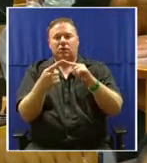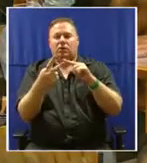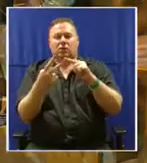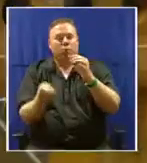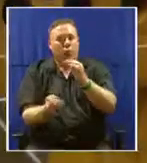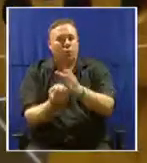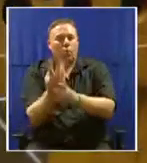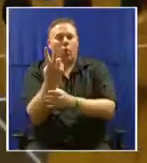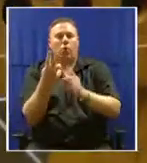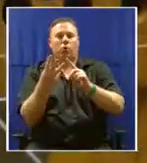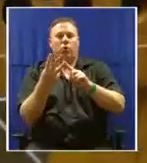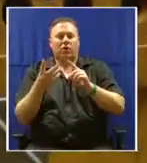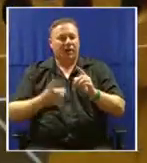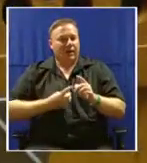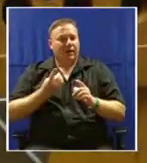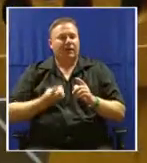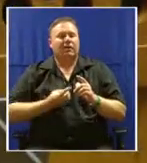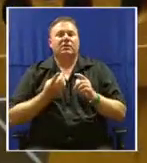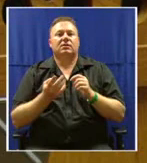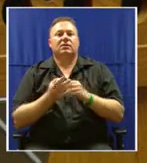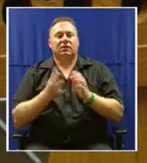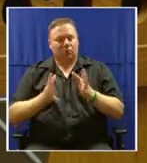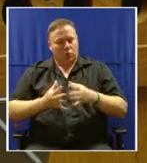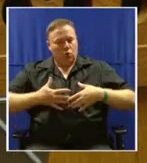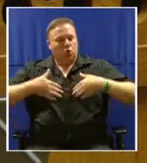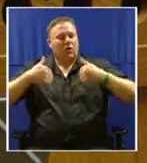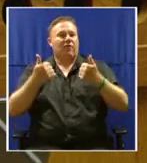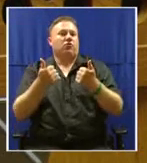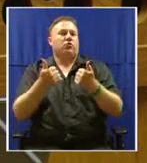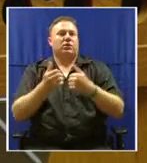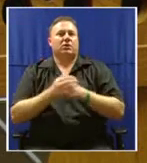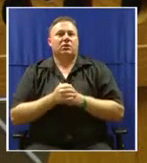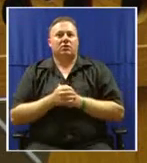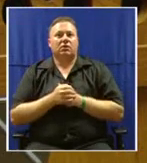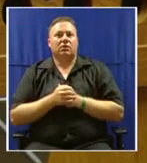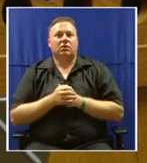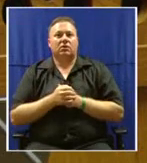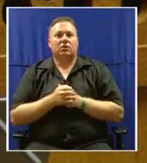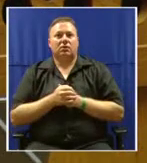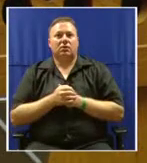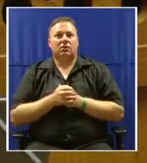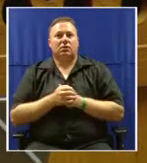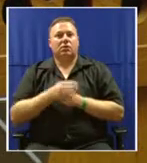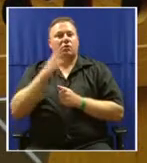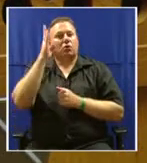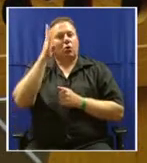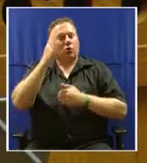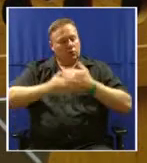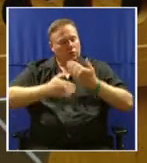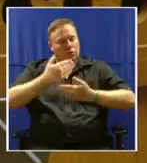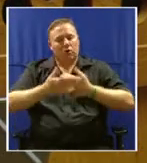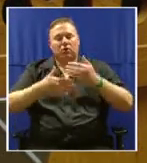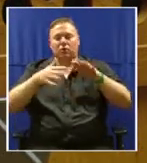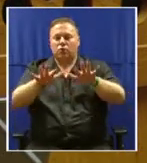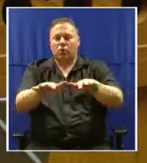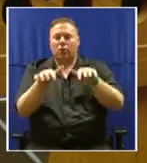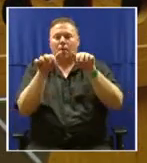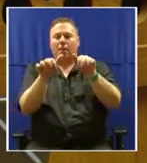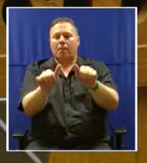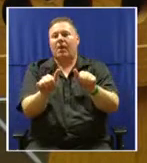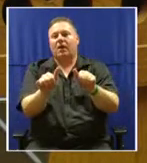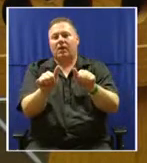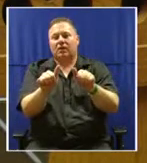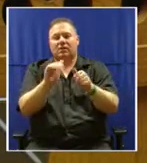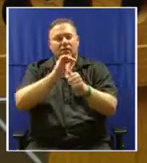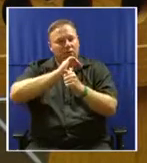to dignity, and to recovery. May God continue to bless